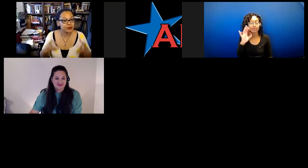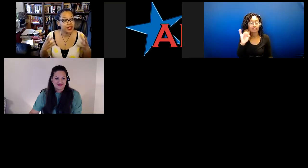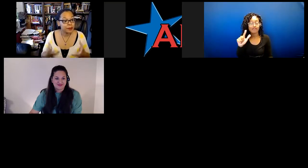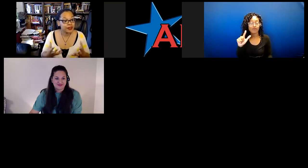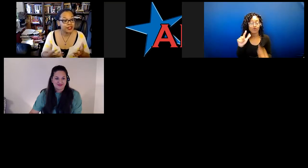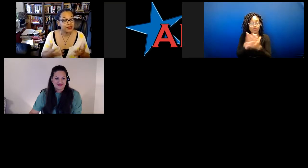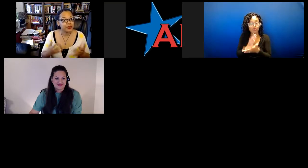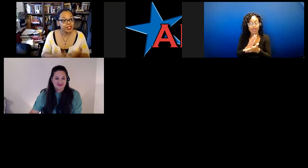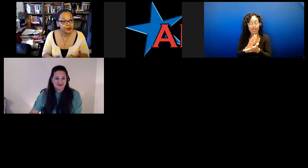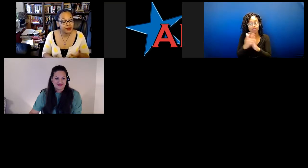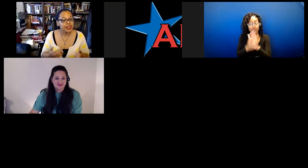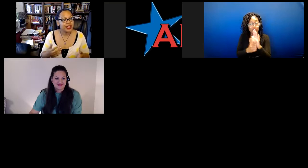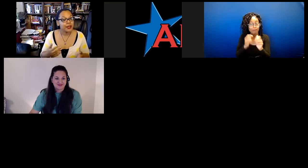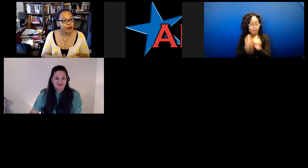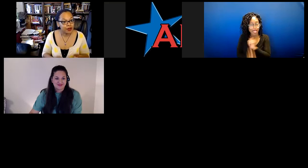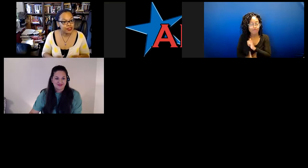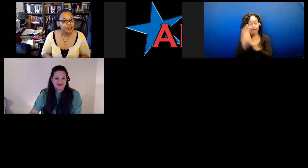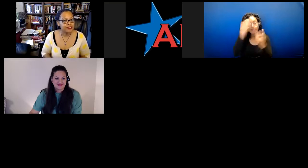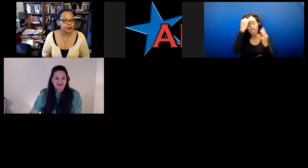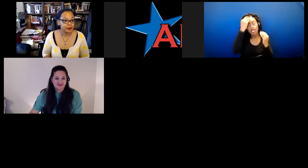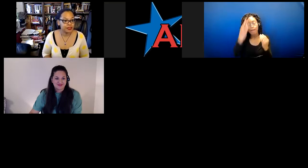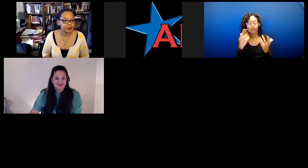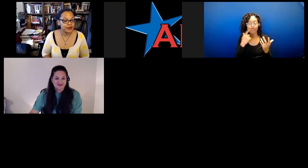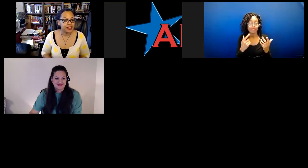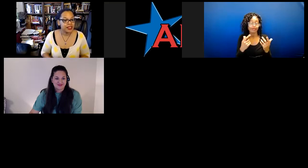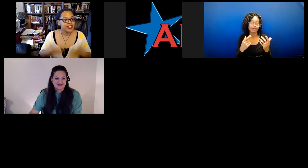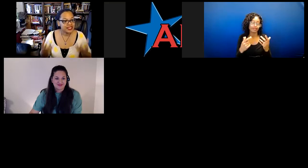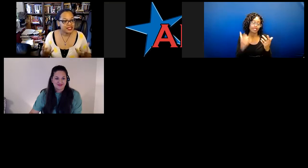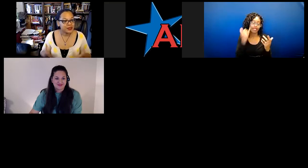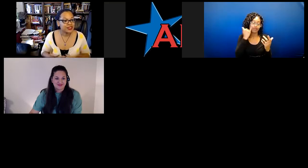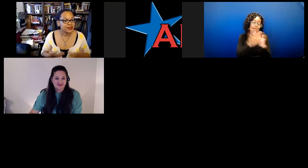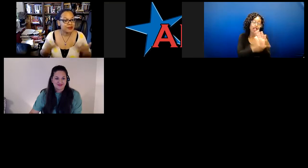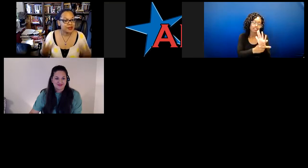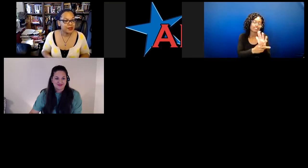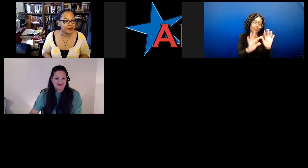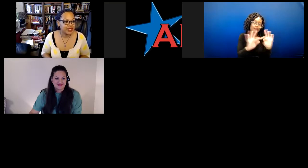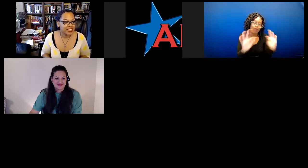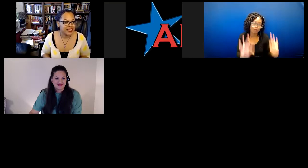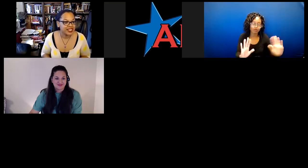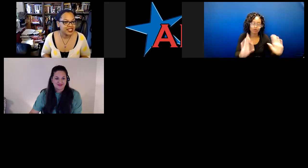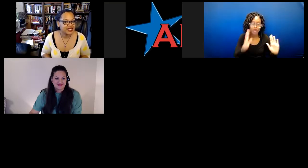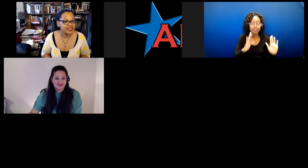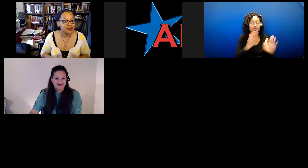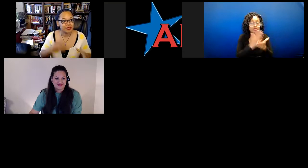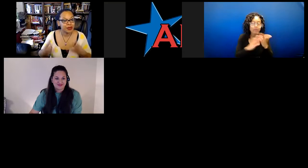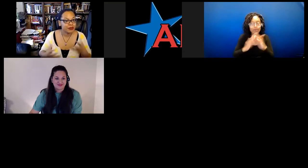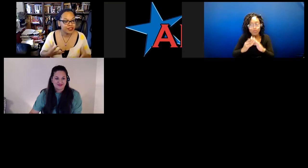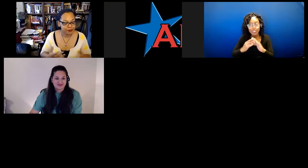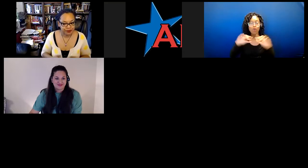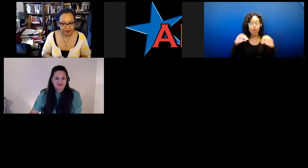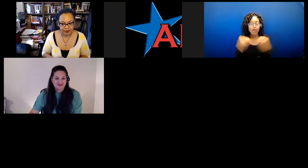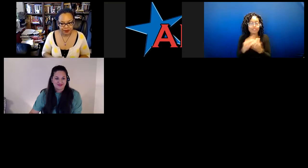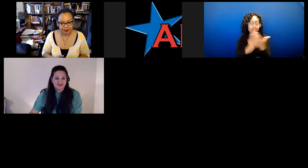was primarily through legal and policy frameworks. Yes, there was some community organizing and some